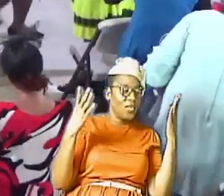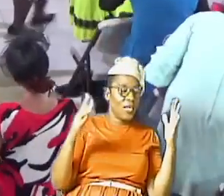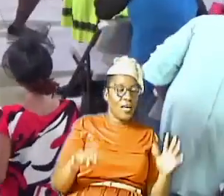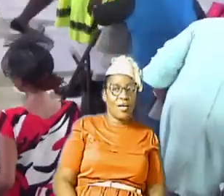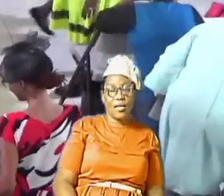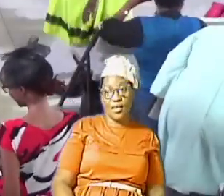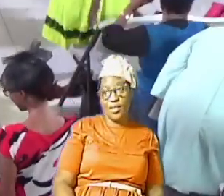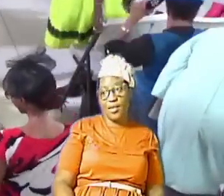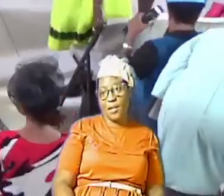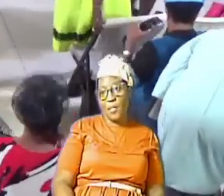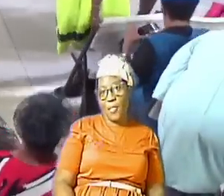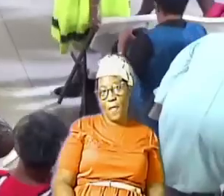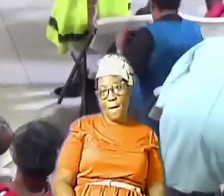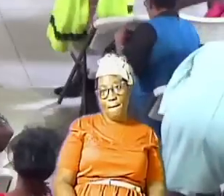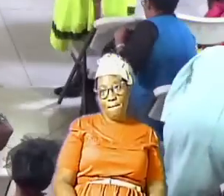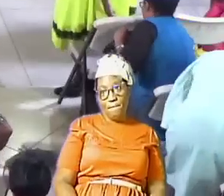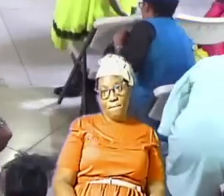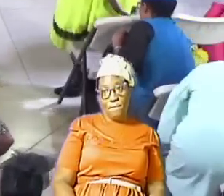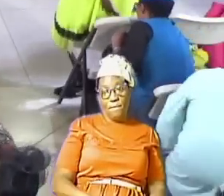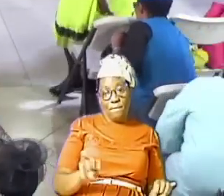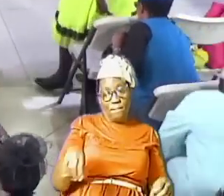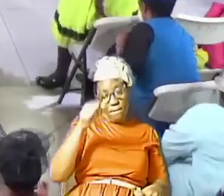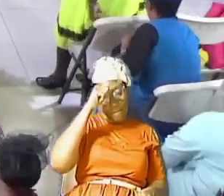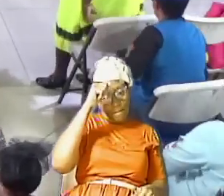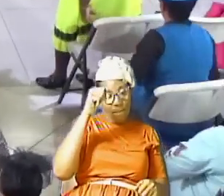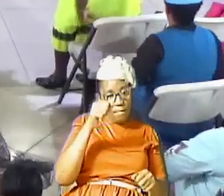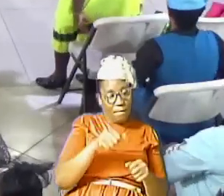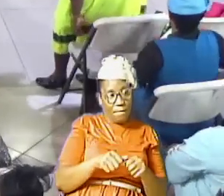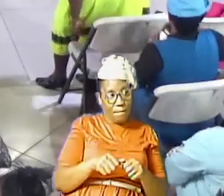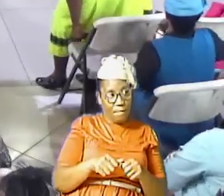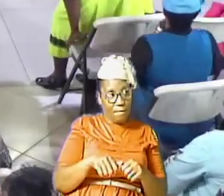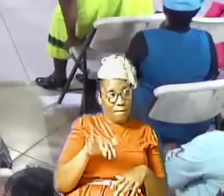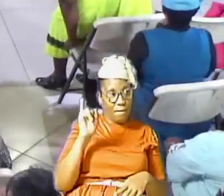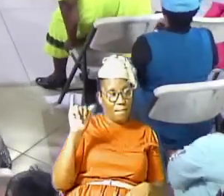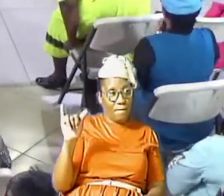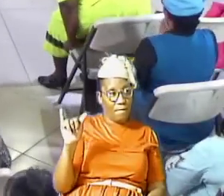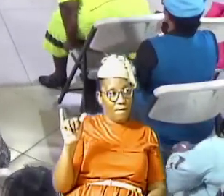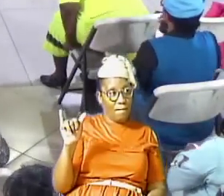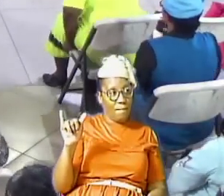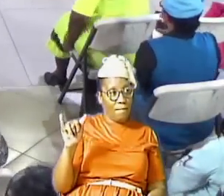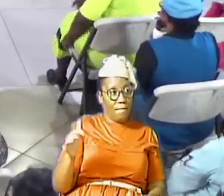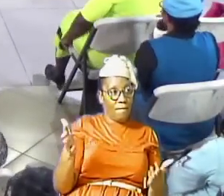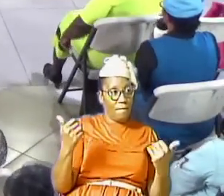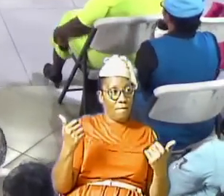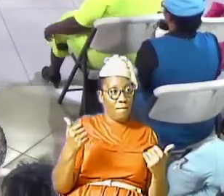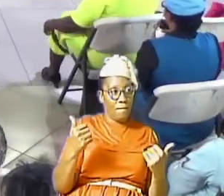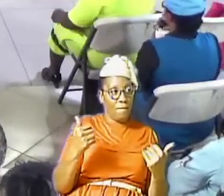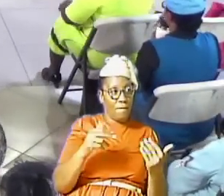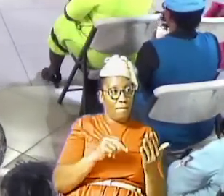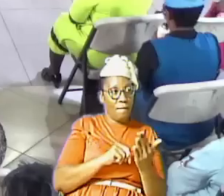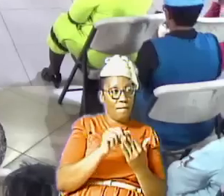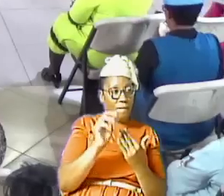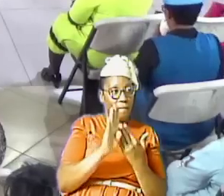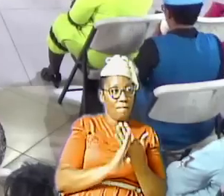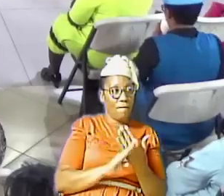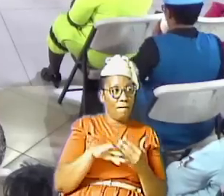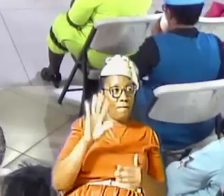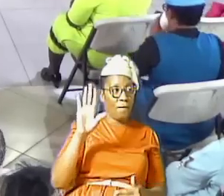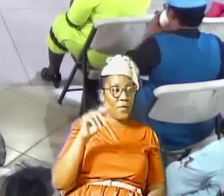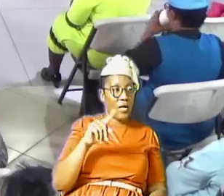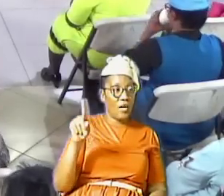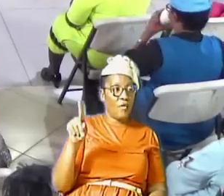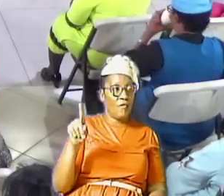Just before I take my seat, just remember that comes November 5th